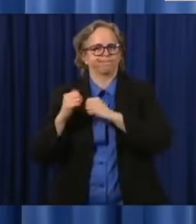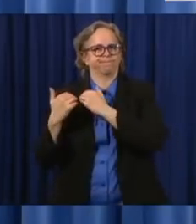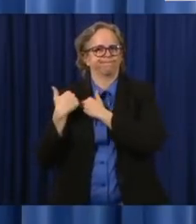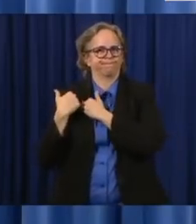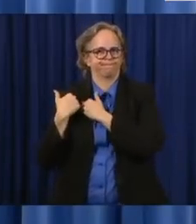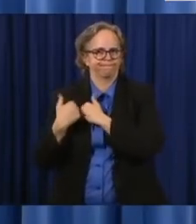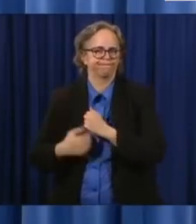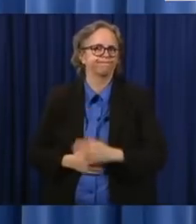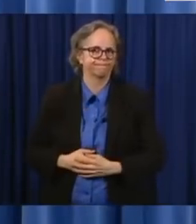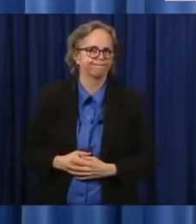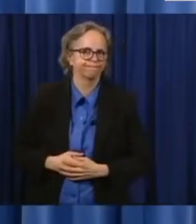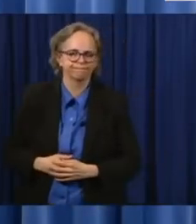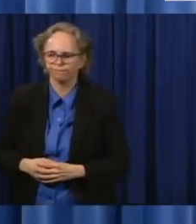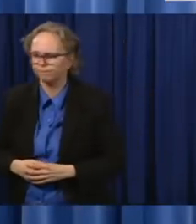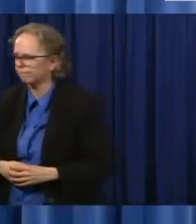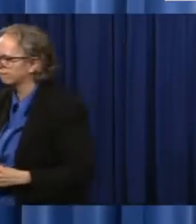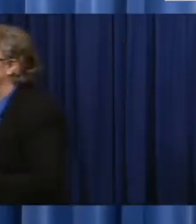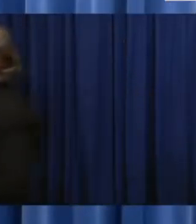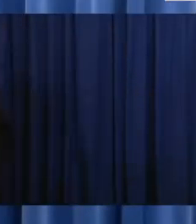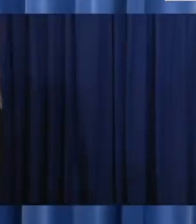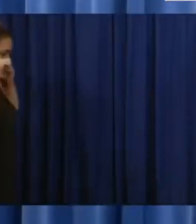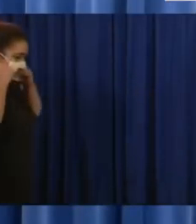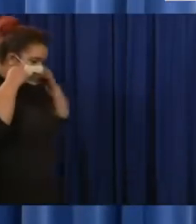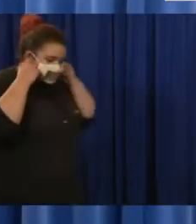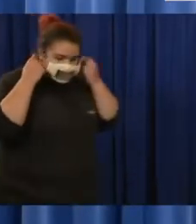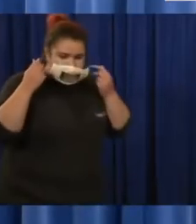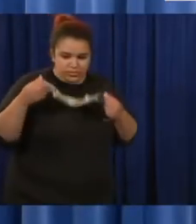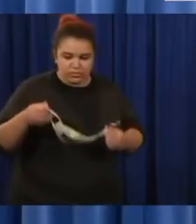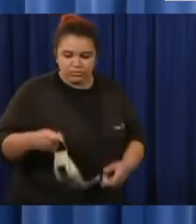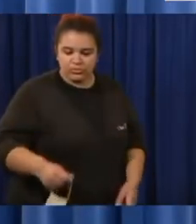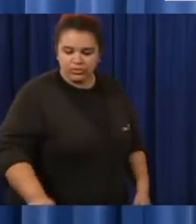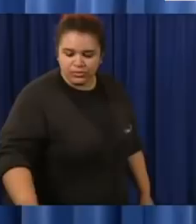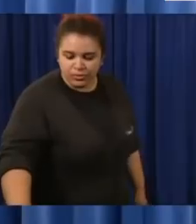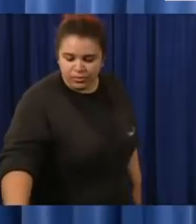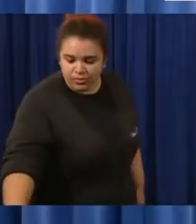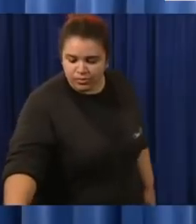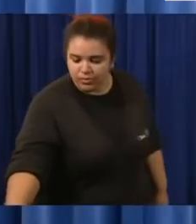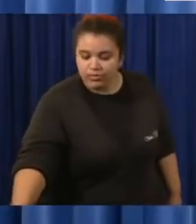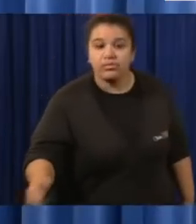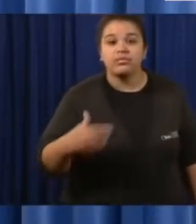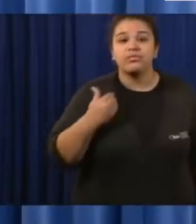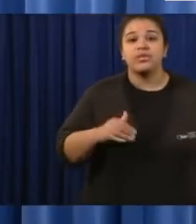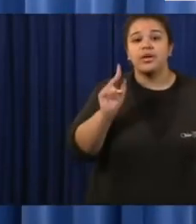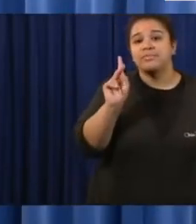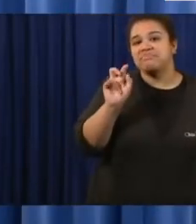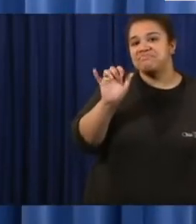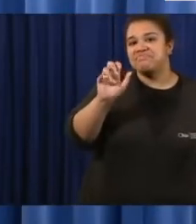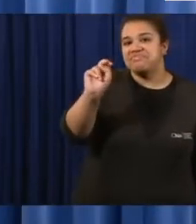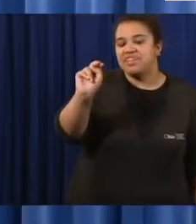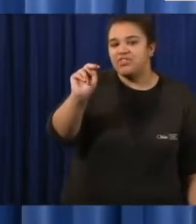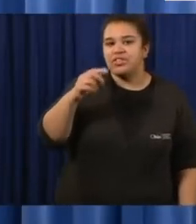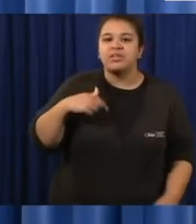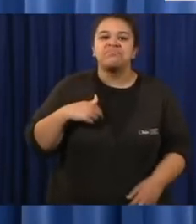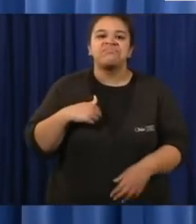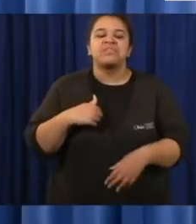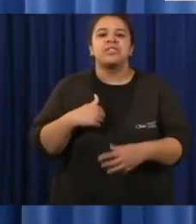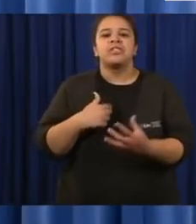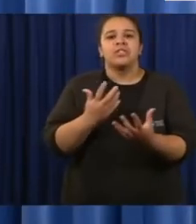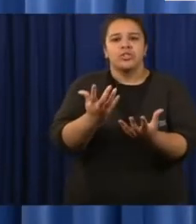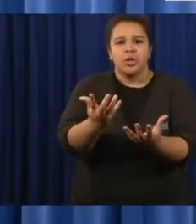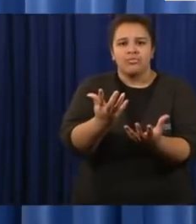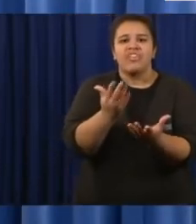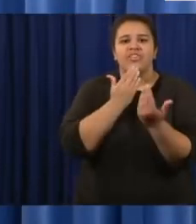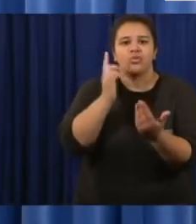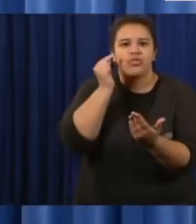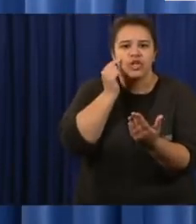Kevin Landers, WBNS 10 TV. Thank you, Governor. The wedding businesses in Ohio have been severely impacted financially by COVID-19.